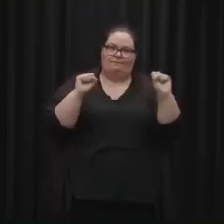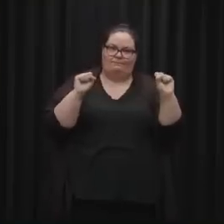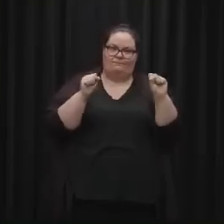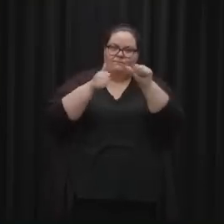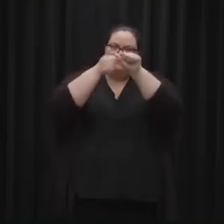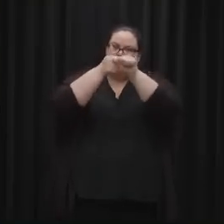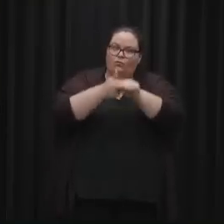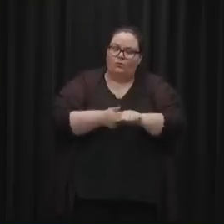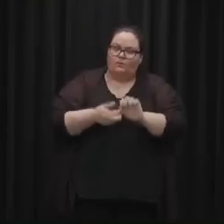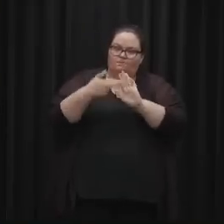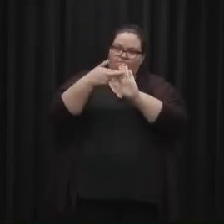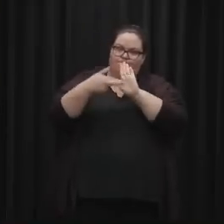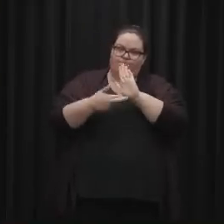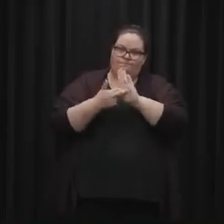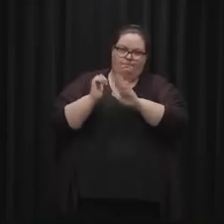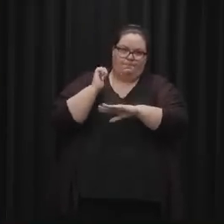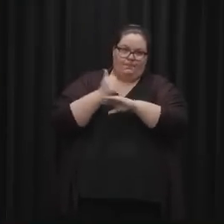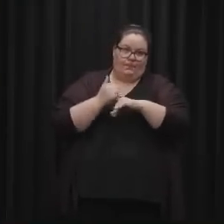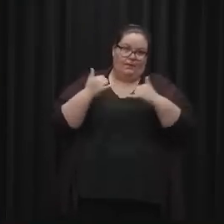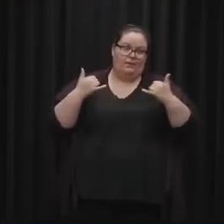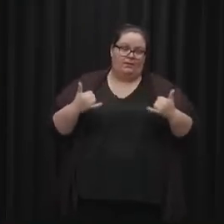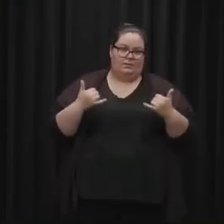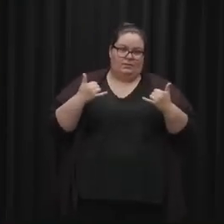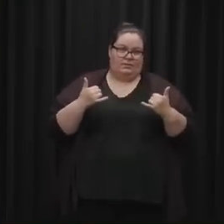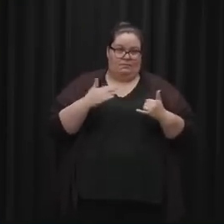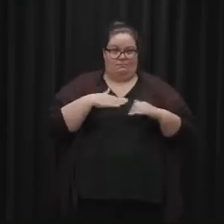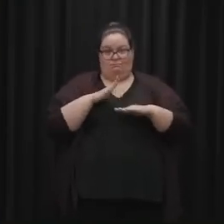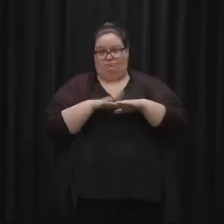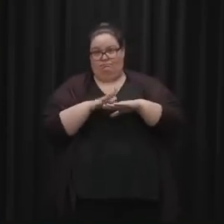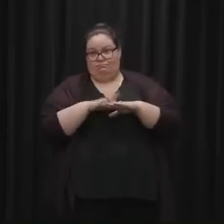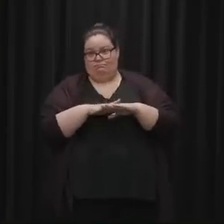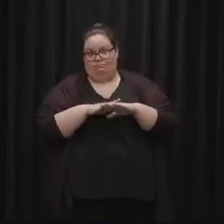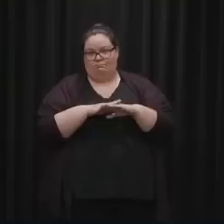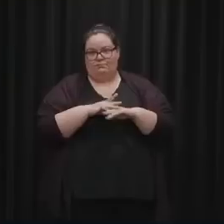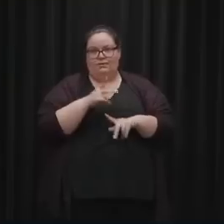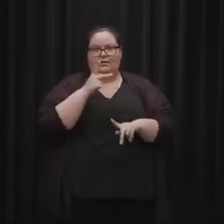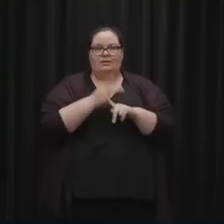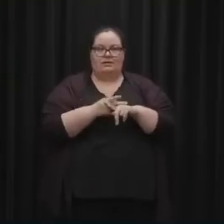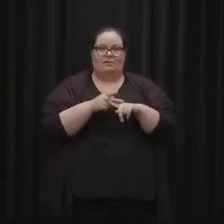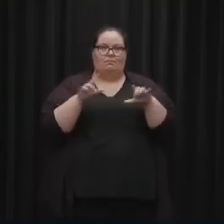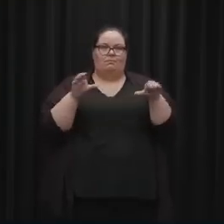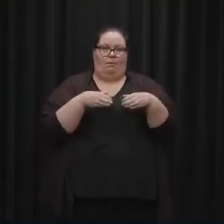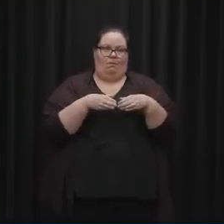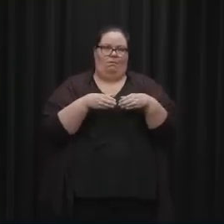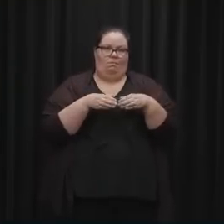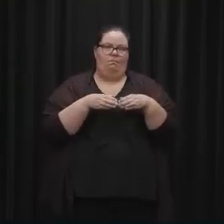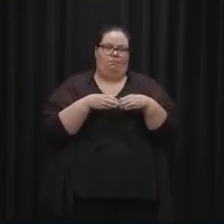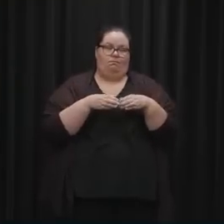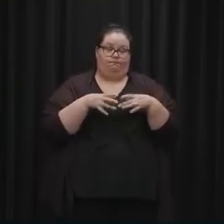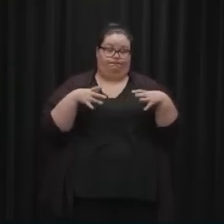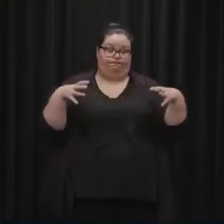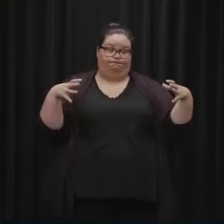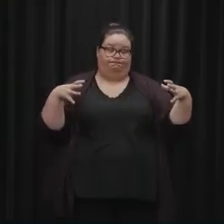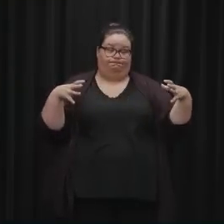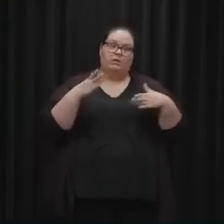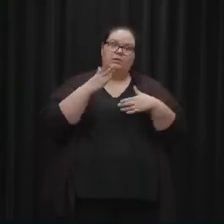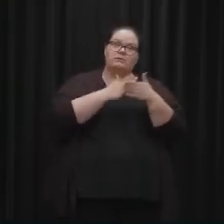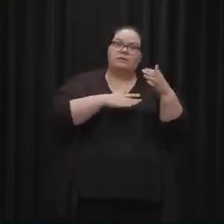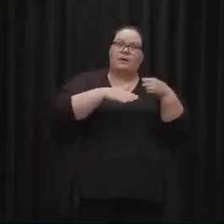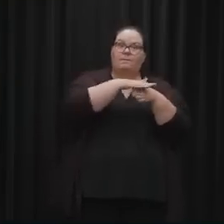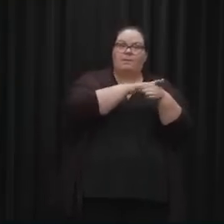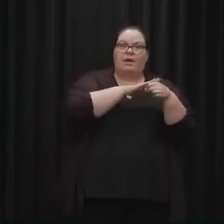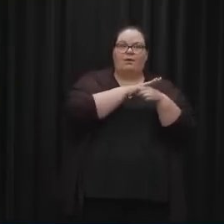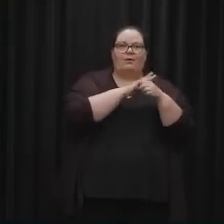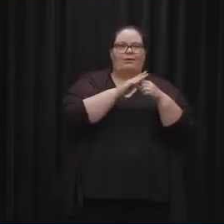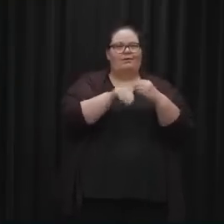everyone follows the guidelines I've set out today. And my advice would be to keep your gatherings very small this year. Some places, some jurisdictions